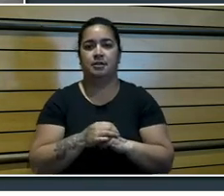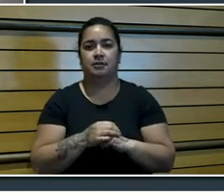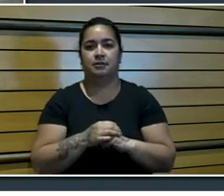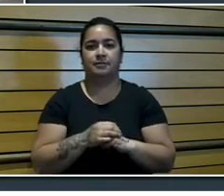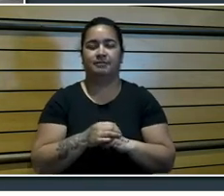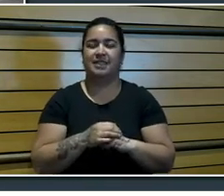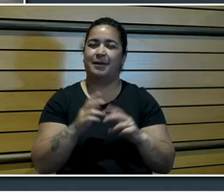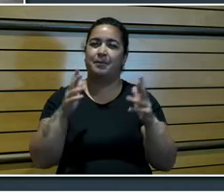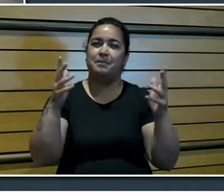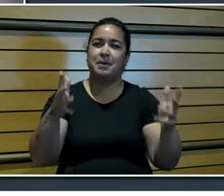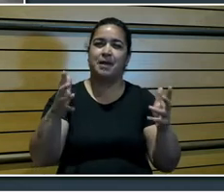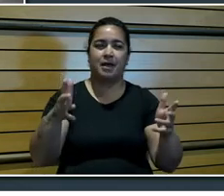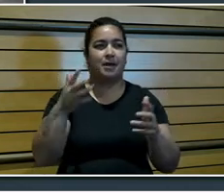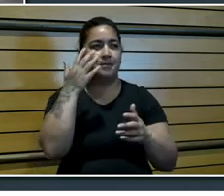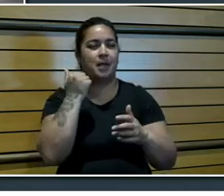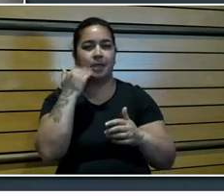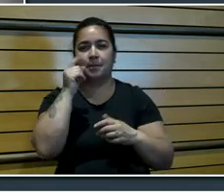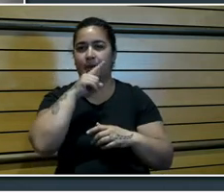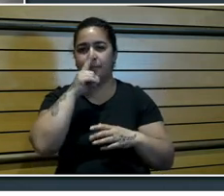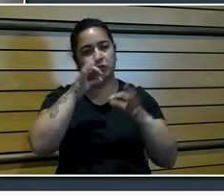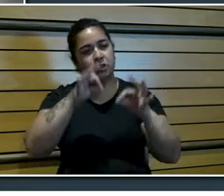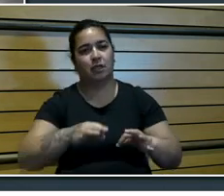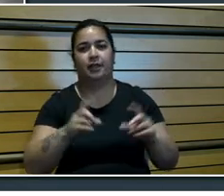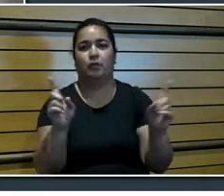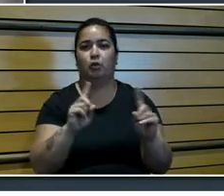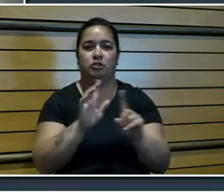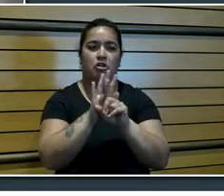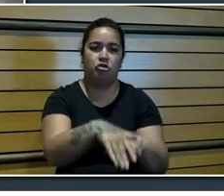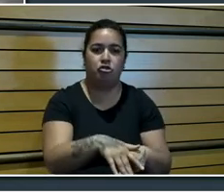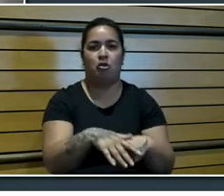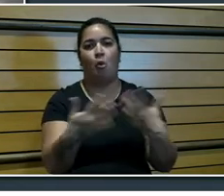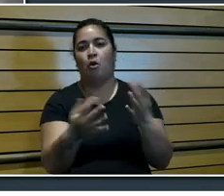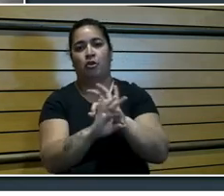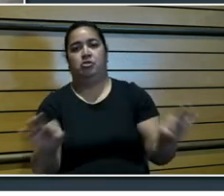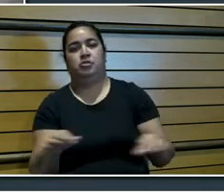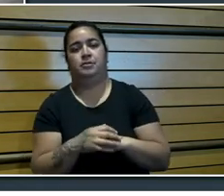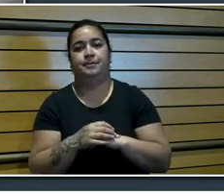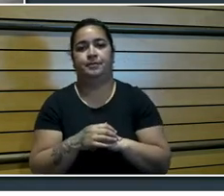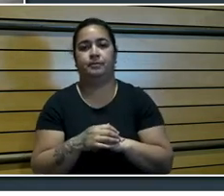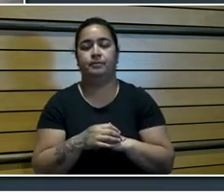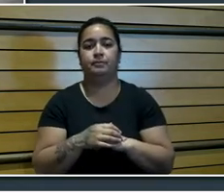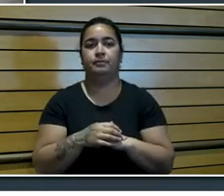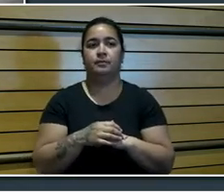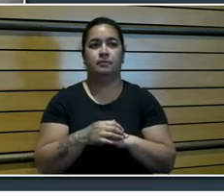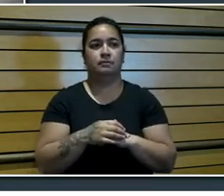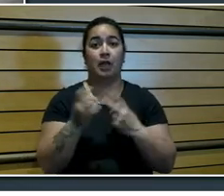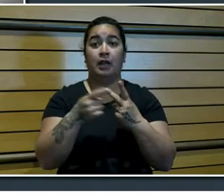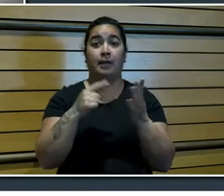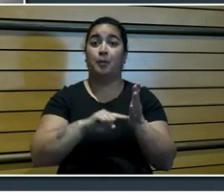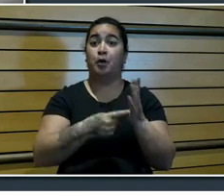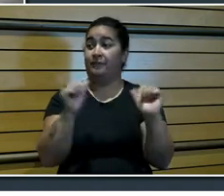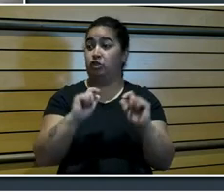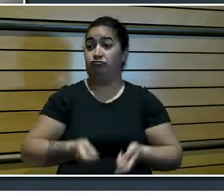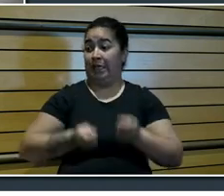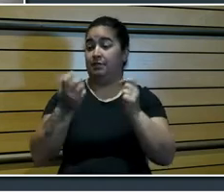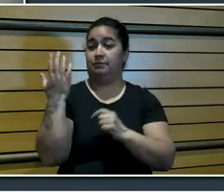for Pākehā to decide what or is not patronising for Tangata Whenua. The other point is, and it's come up already, is that